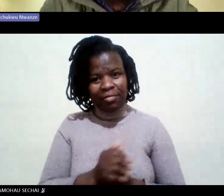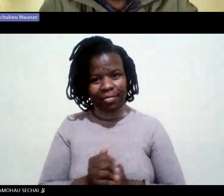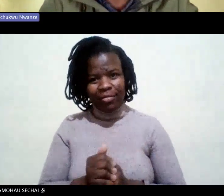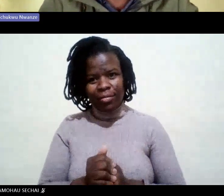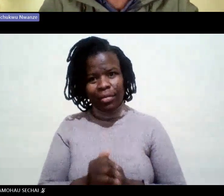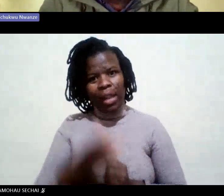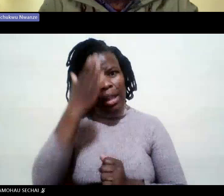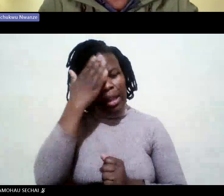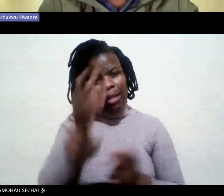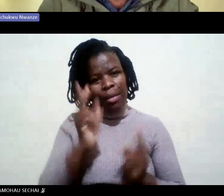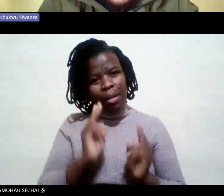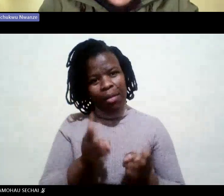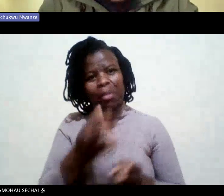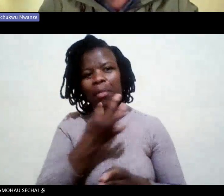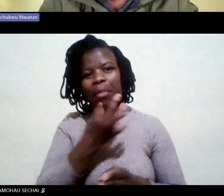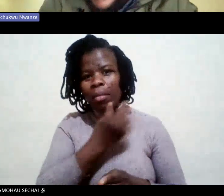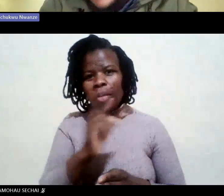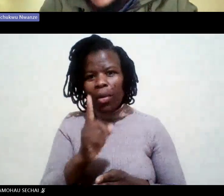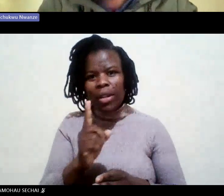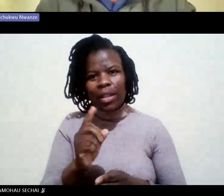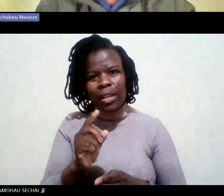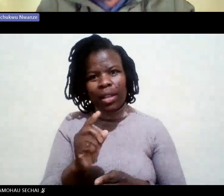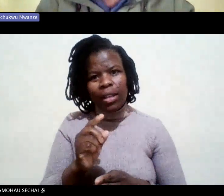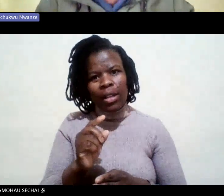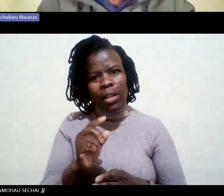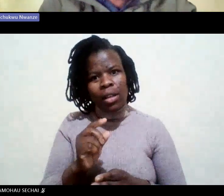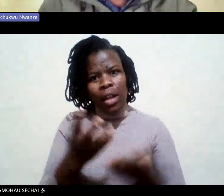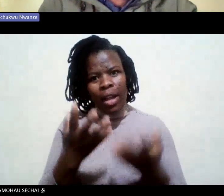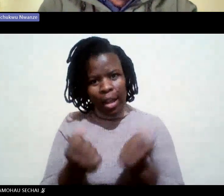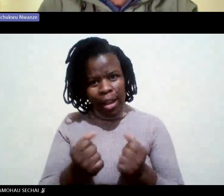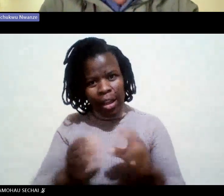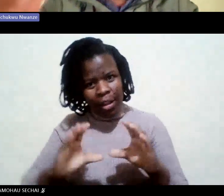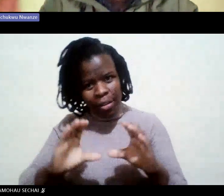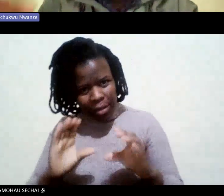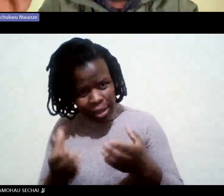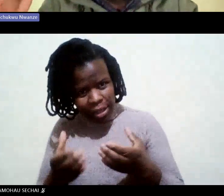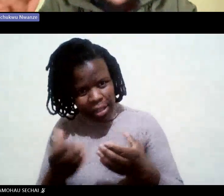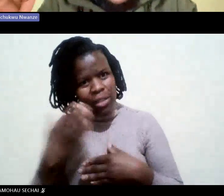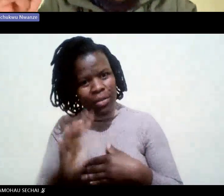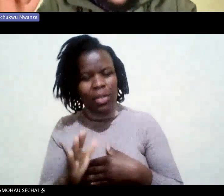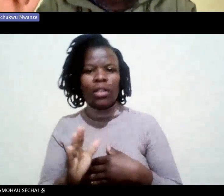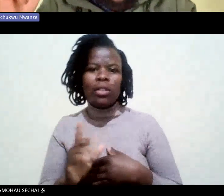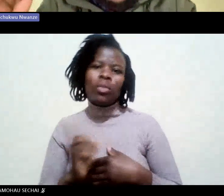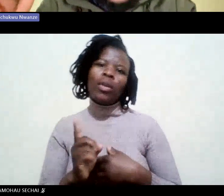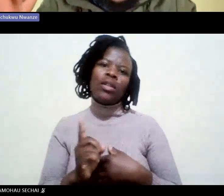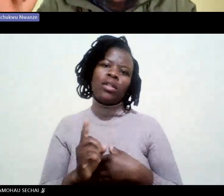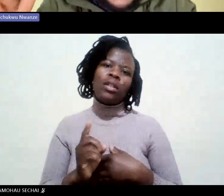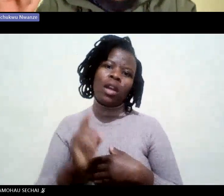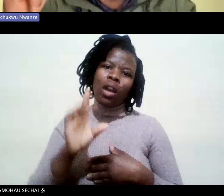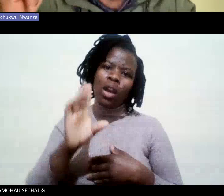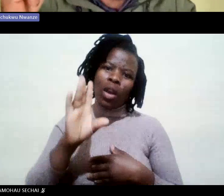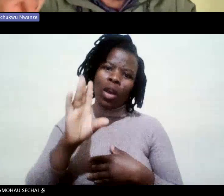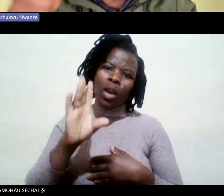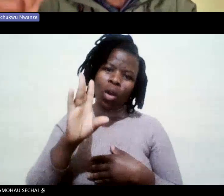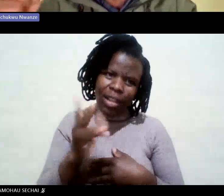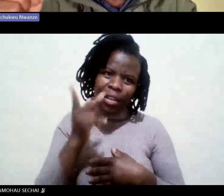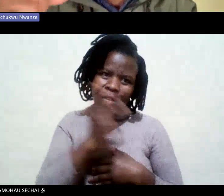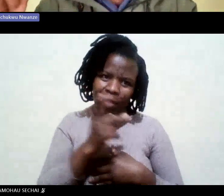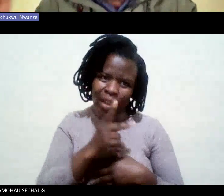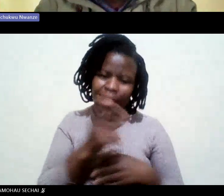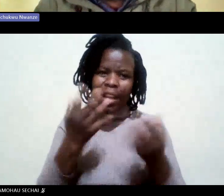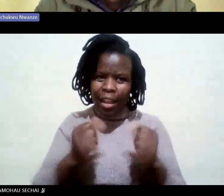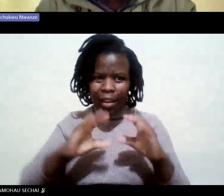second master's and we have classes Wednesday. So tomorrow I have class and Friday I have class. And each week we have to submit a critical reflection.